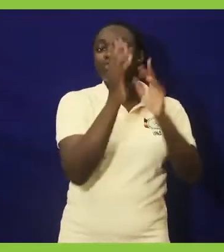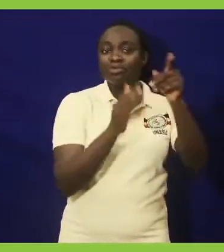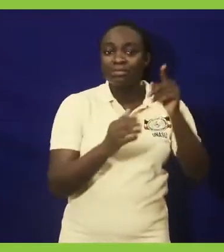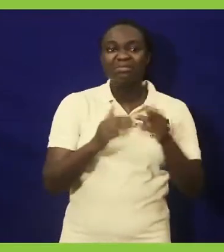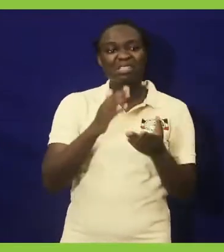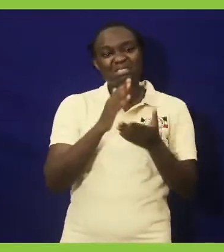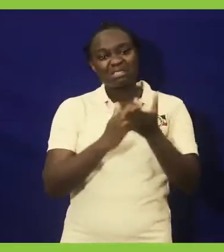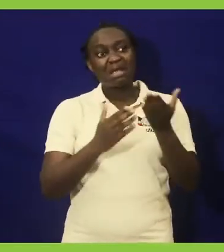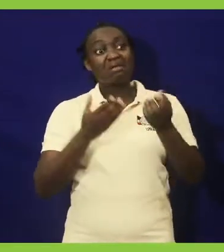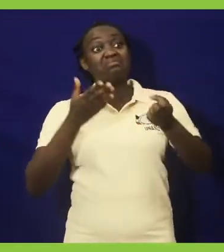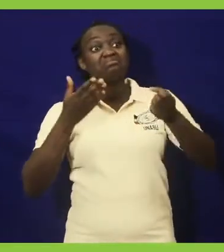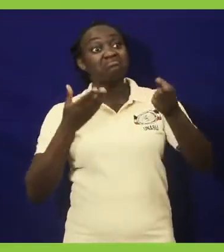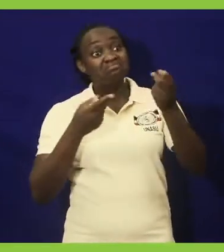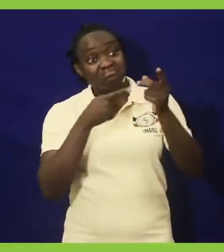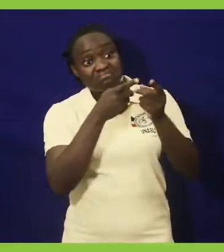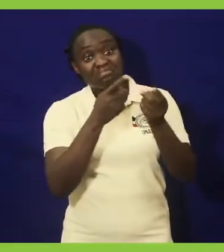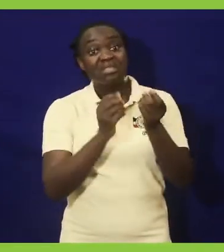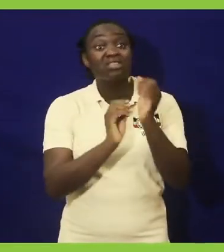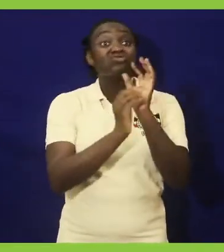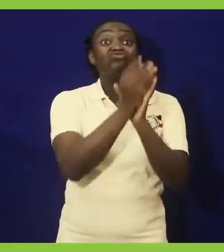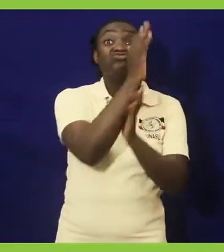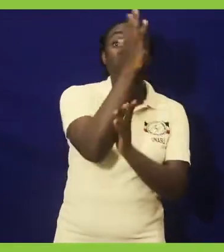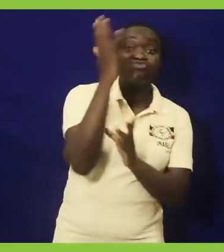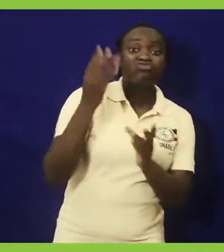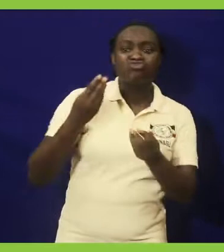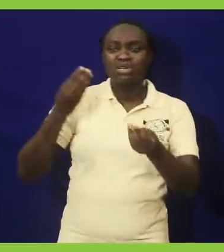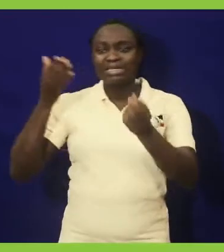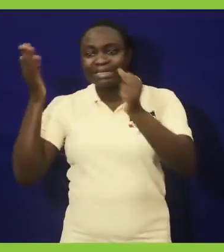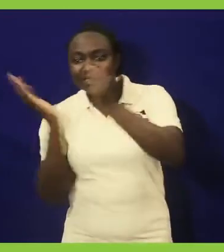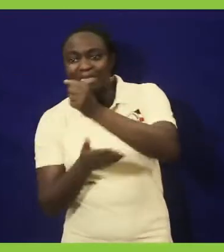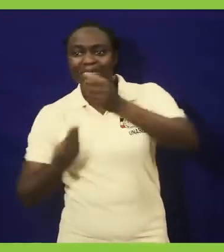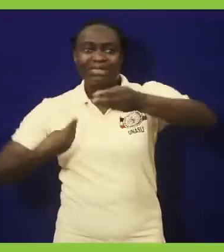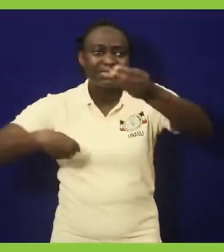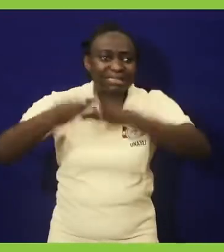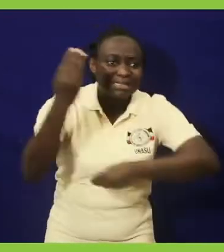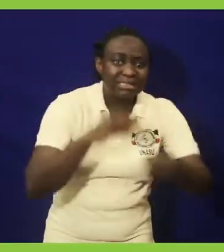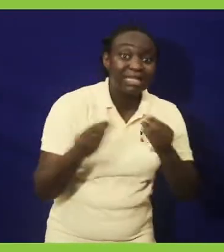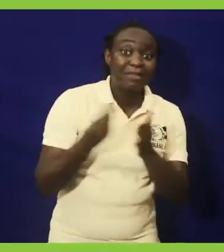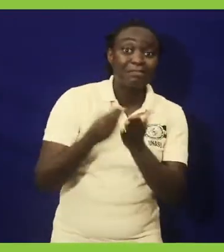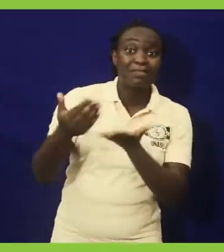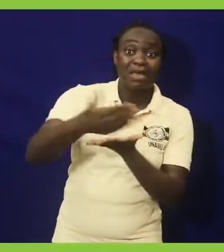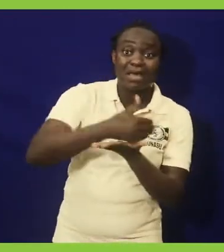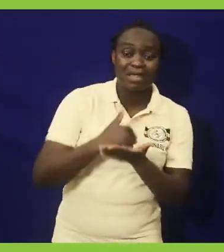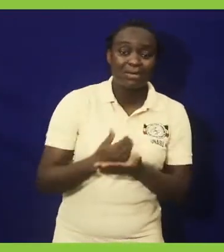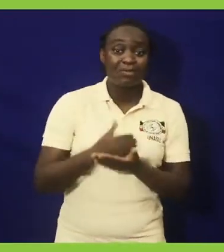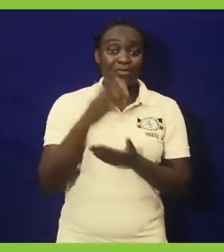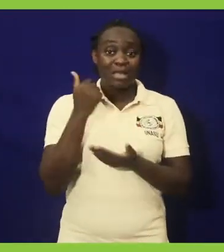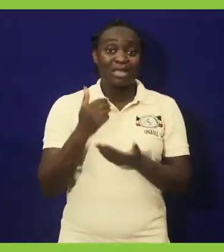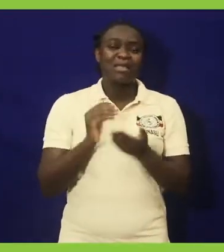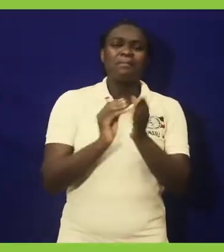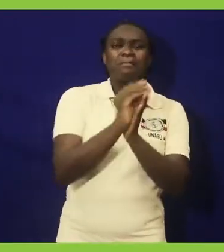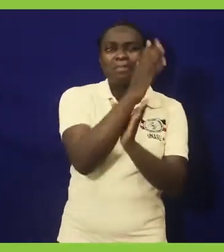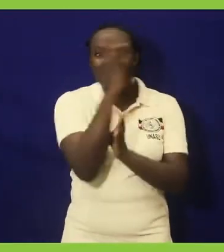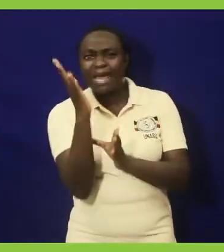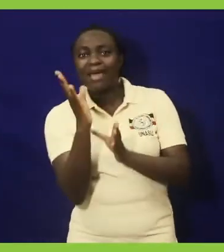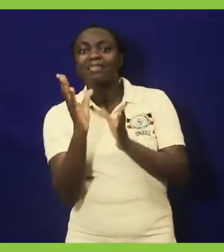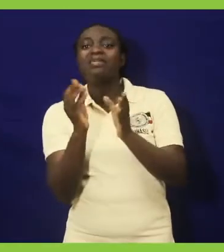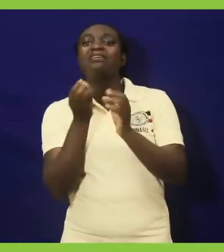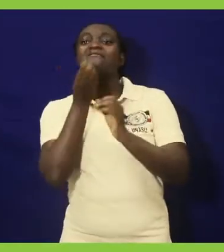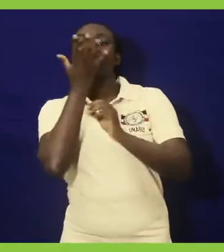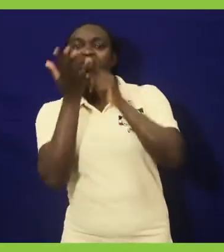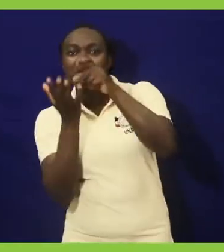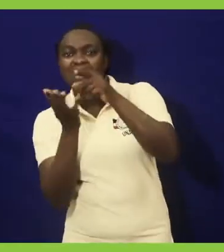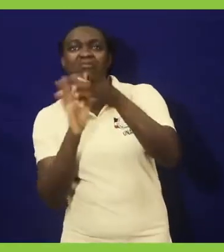money. Talking about the plants because the plants and the flowers move together. The flowers make